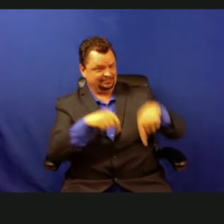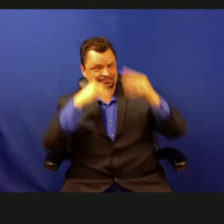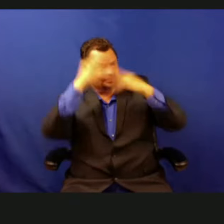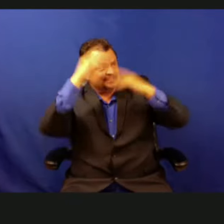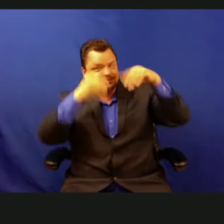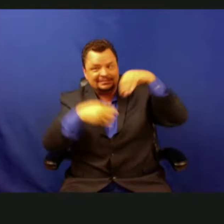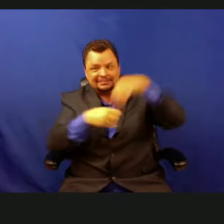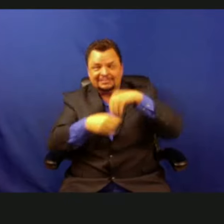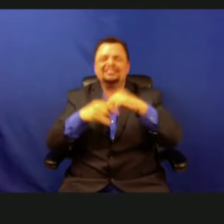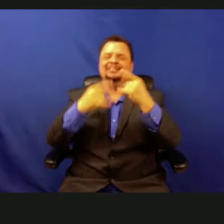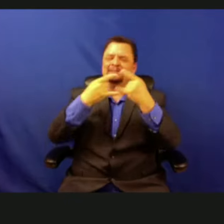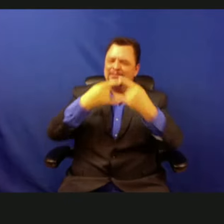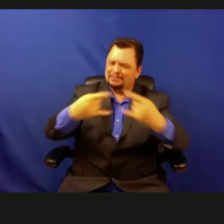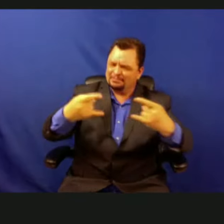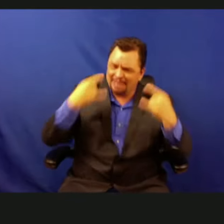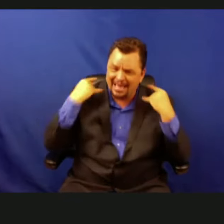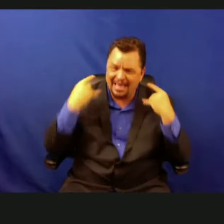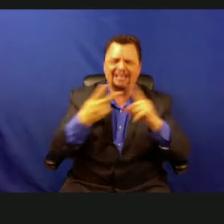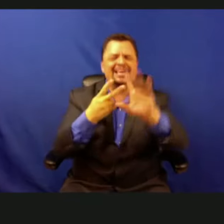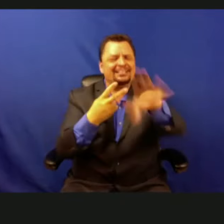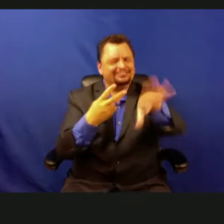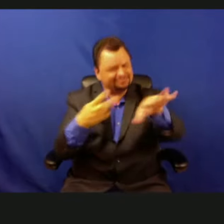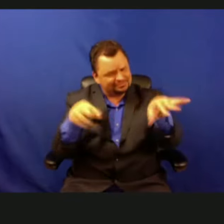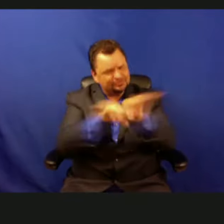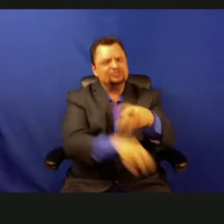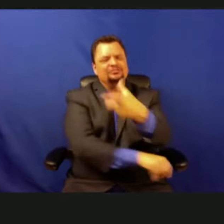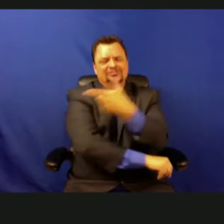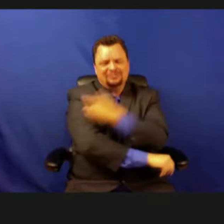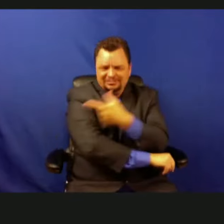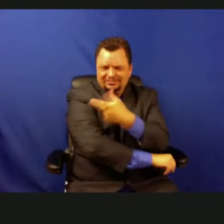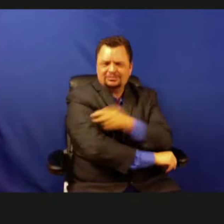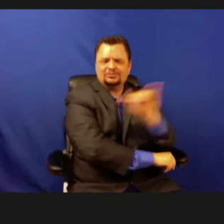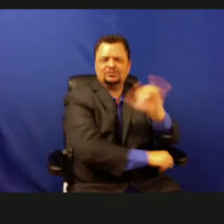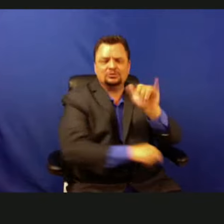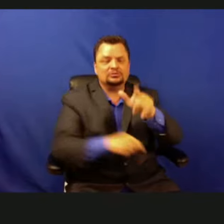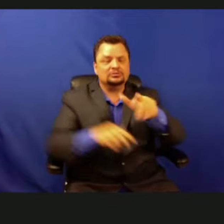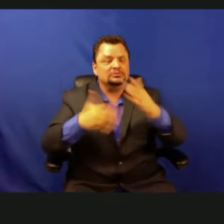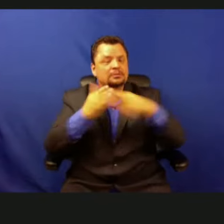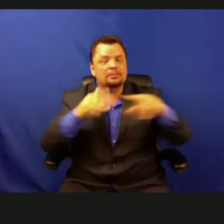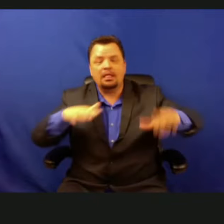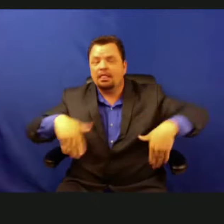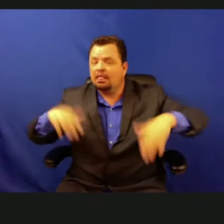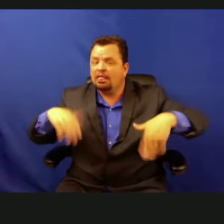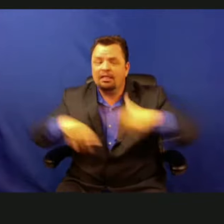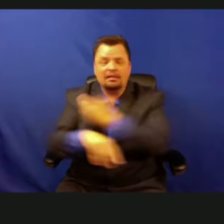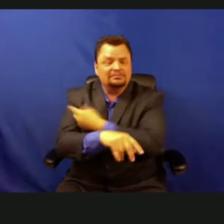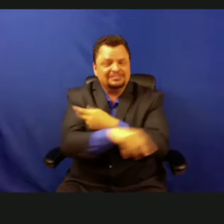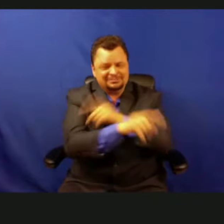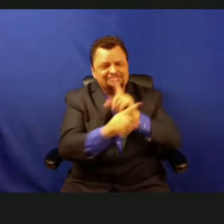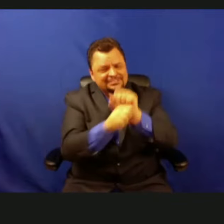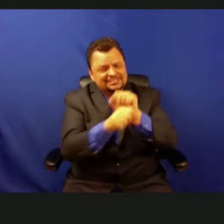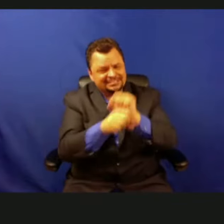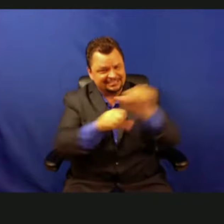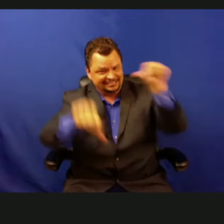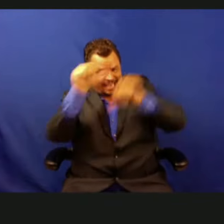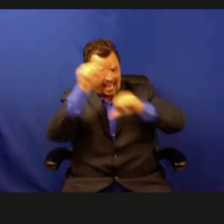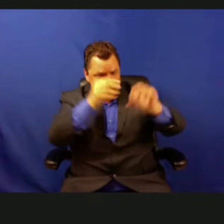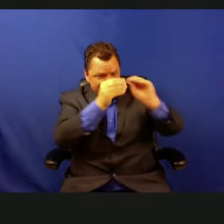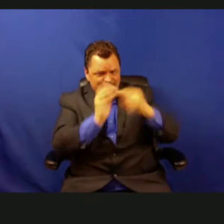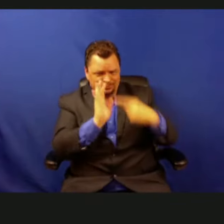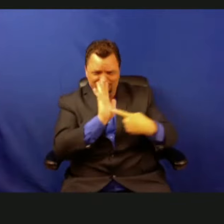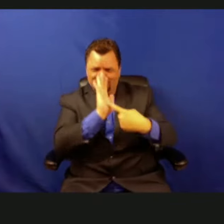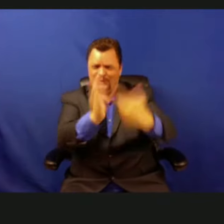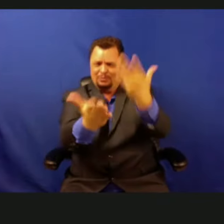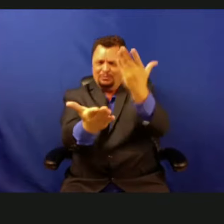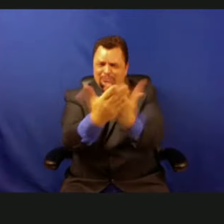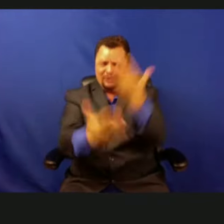yet. It's available. It's a triumph of modern science. It offers an extremely high level of protection. Thank you very much, sir. Our